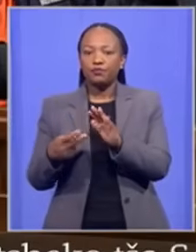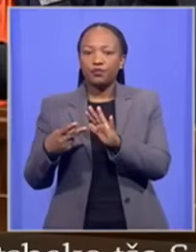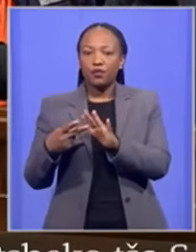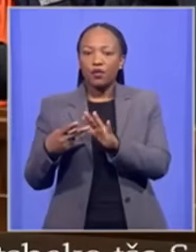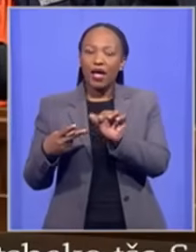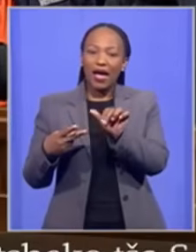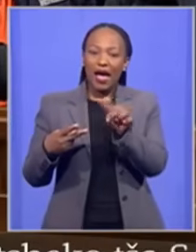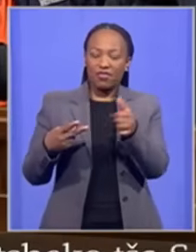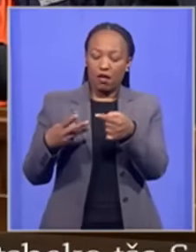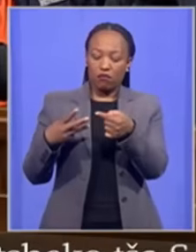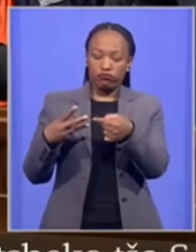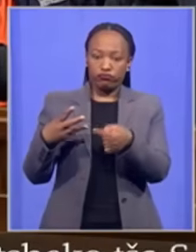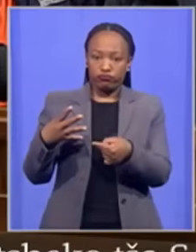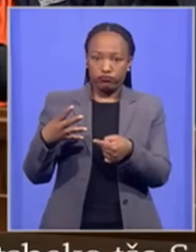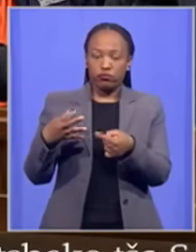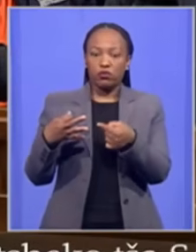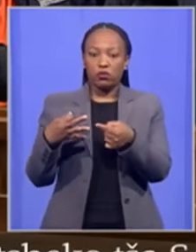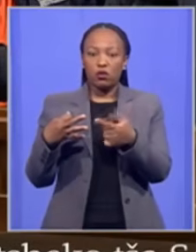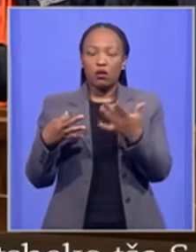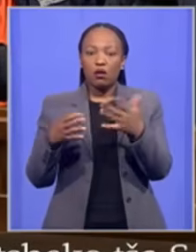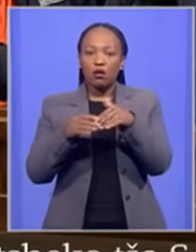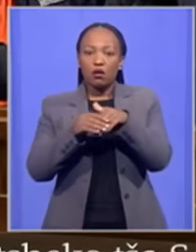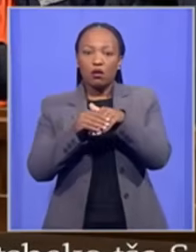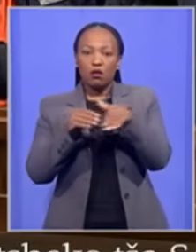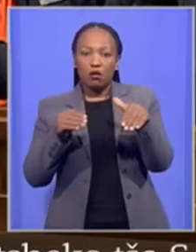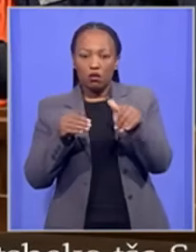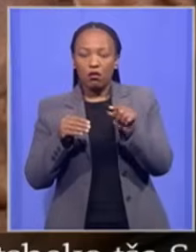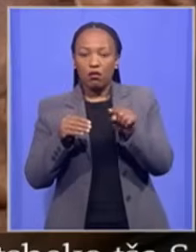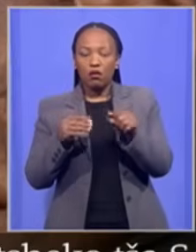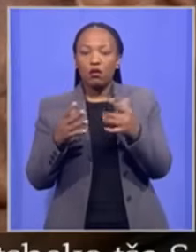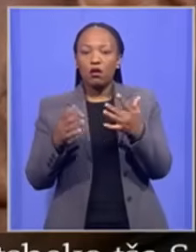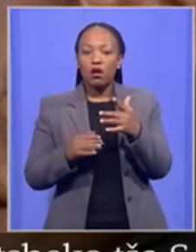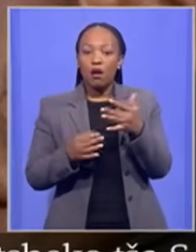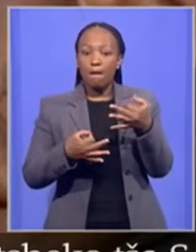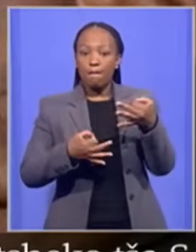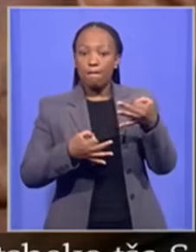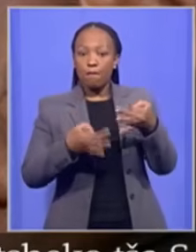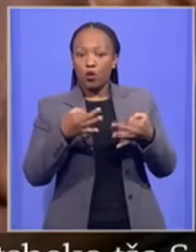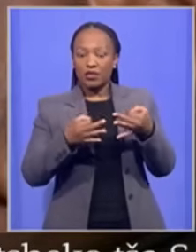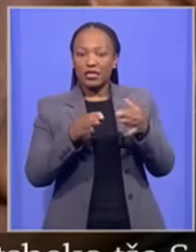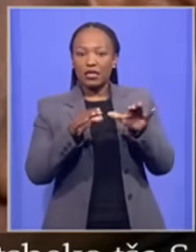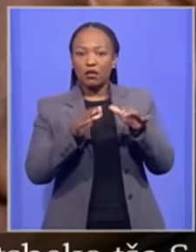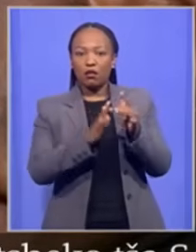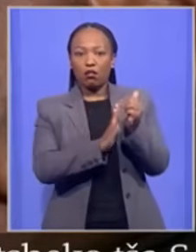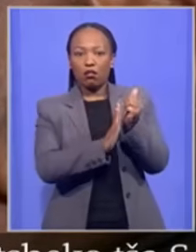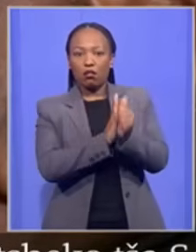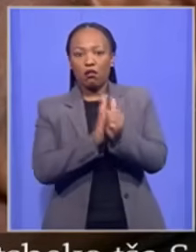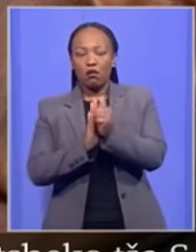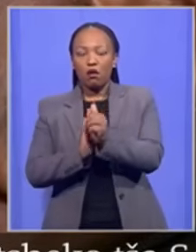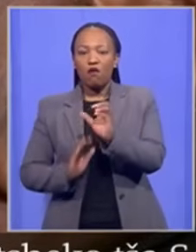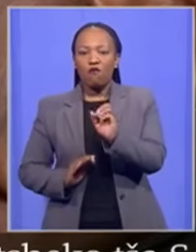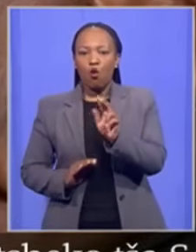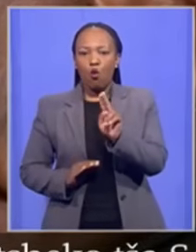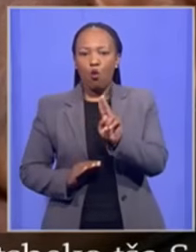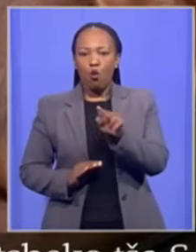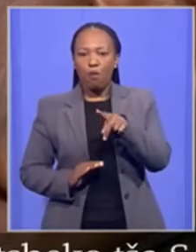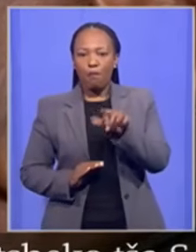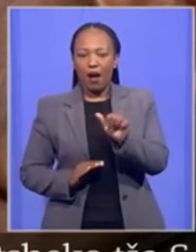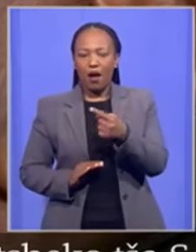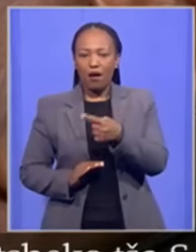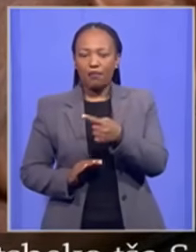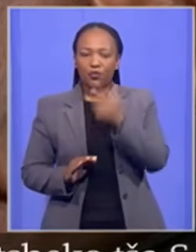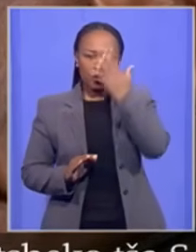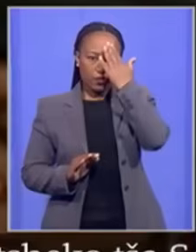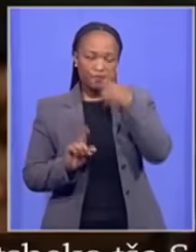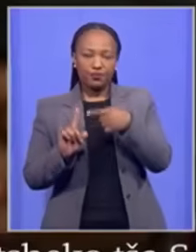ba bararo ba golegilwe ka mosegamanyi ke sehlopha tšhomo sa dipolao tša sepolotiki malebana le polao ya Oupa John Sefoka yo a tsebjago